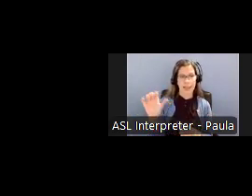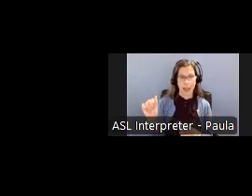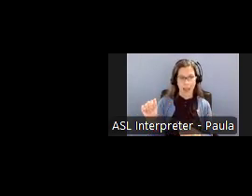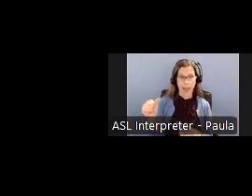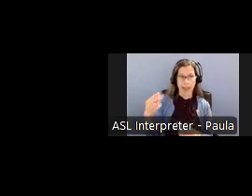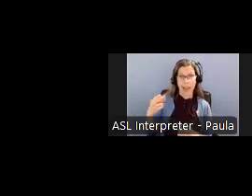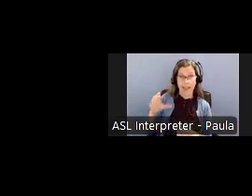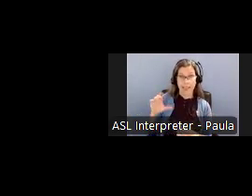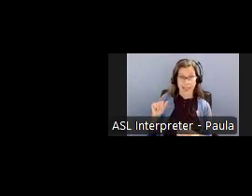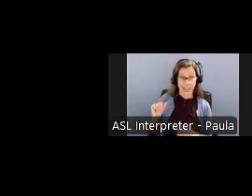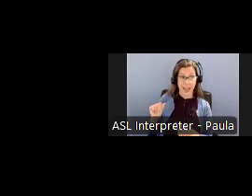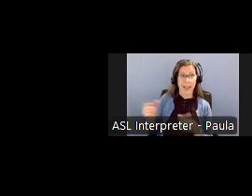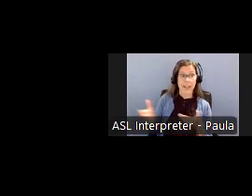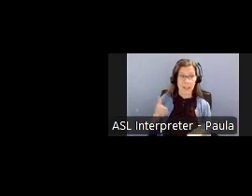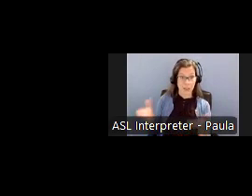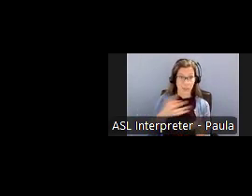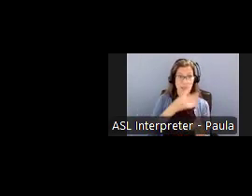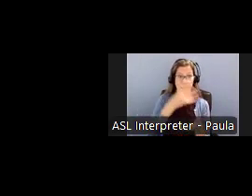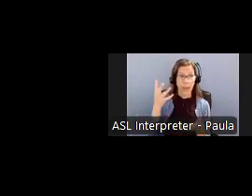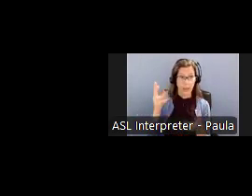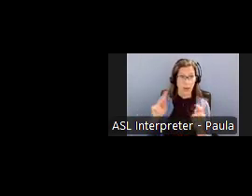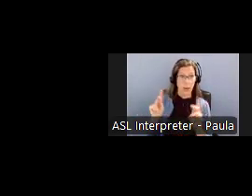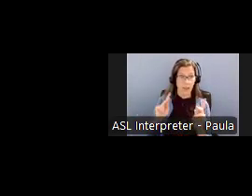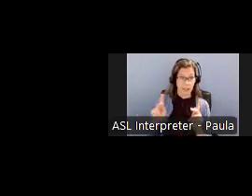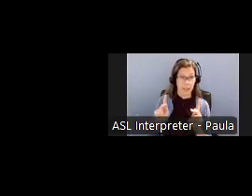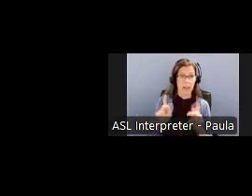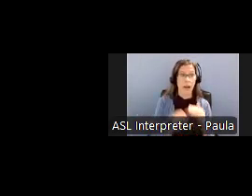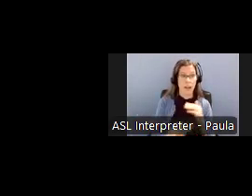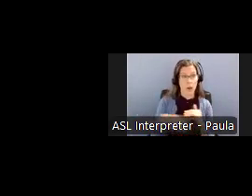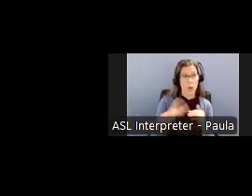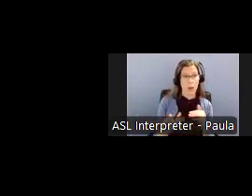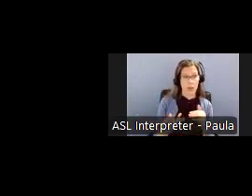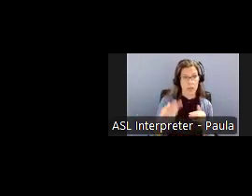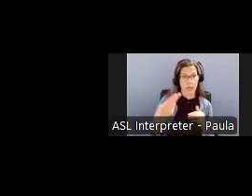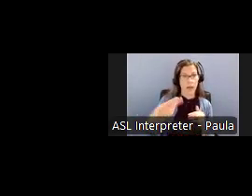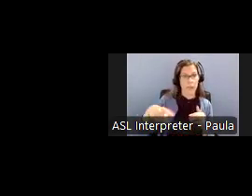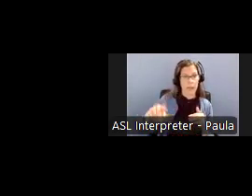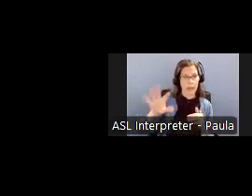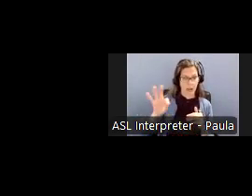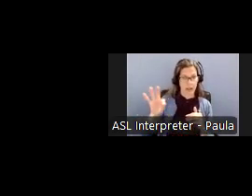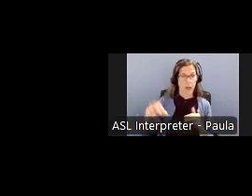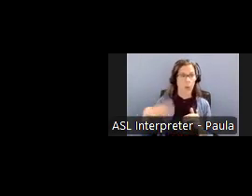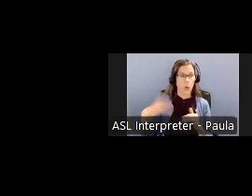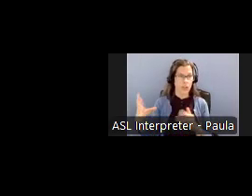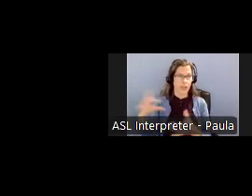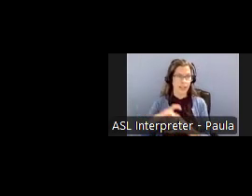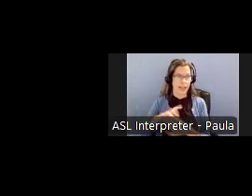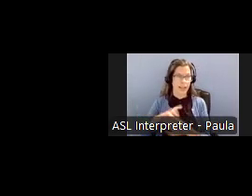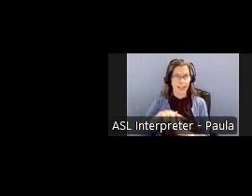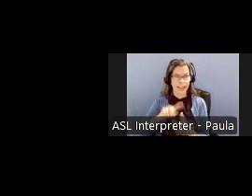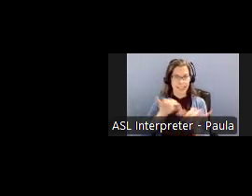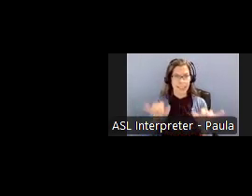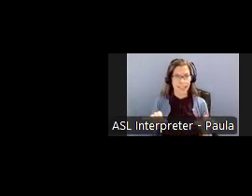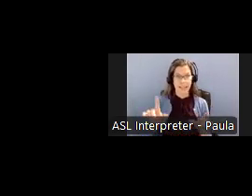been serving immigrants through Washington Health Plan Finder and Washington Connection application systems. Almost 100,000 immigrants